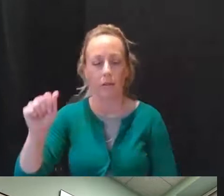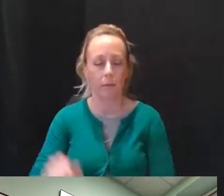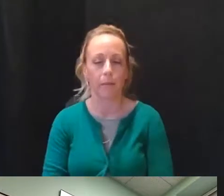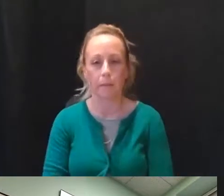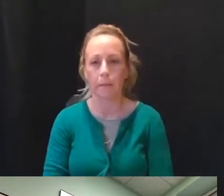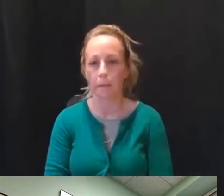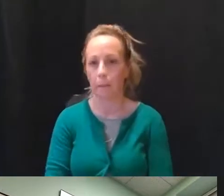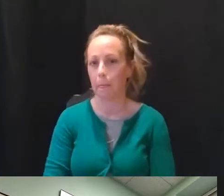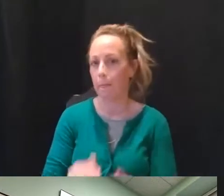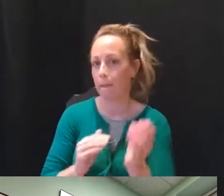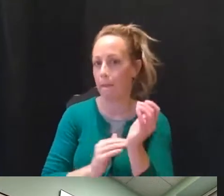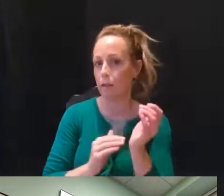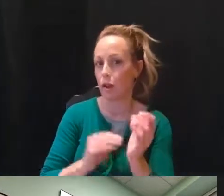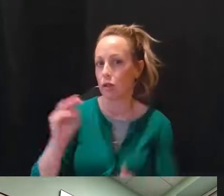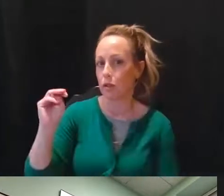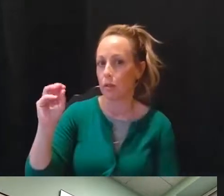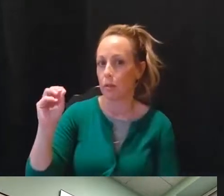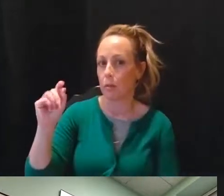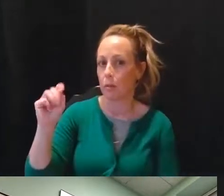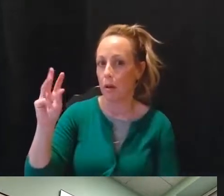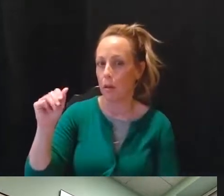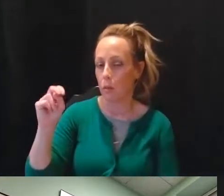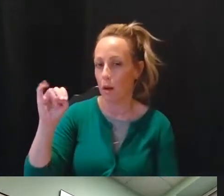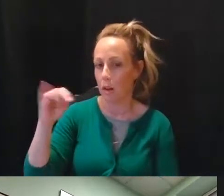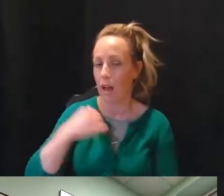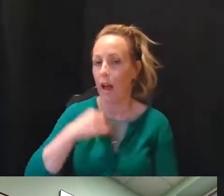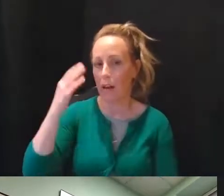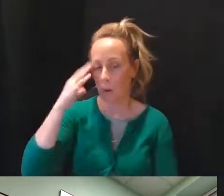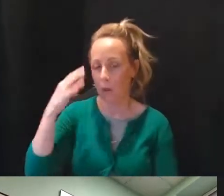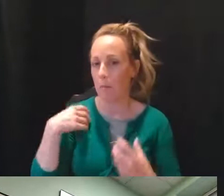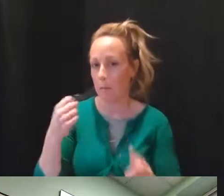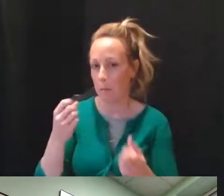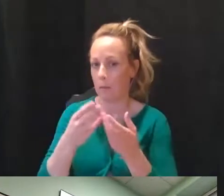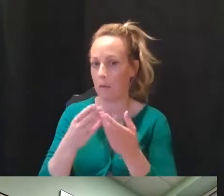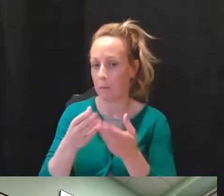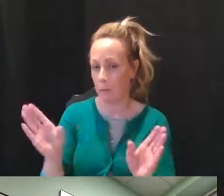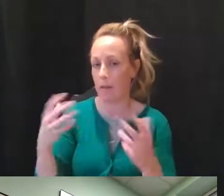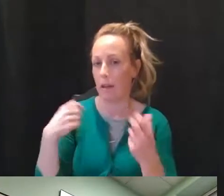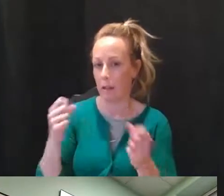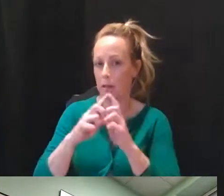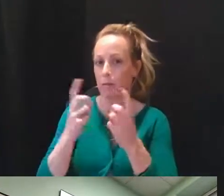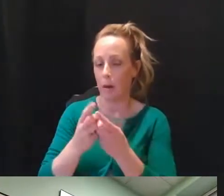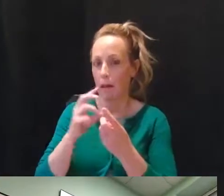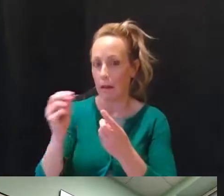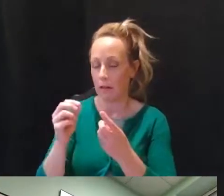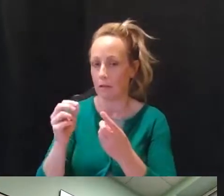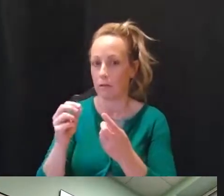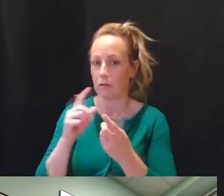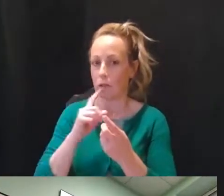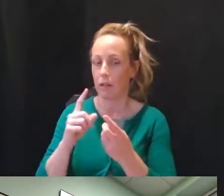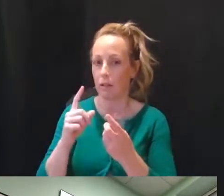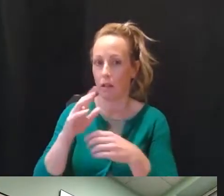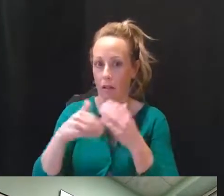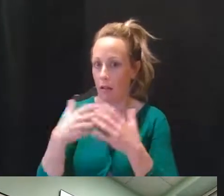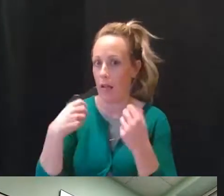Dr. Motwani, I know both of the health systems as well as the public health departments are encouraging individuals to get their flu shot this year. When